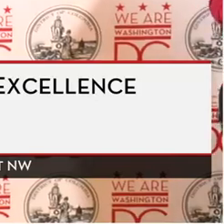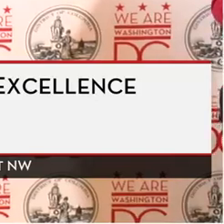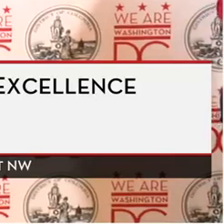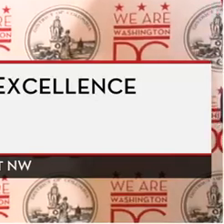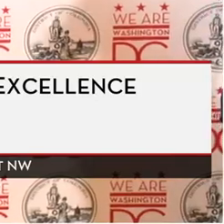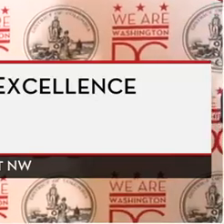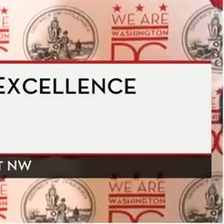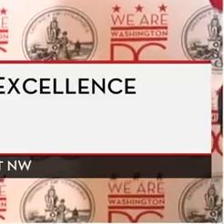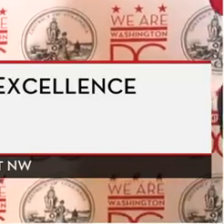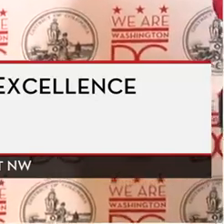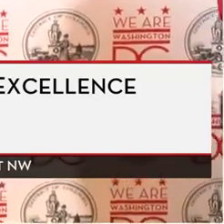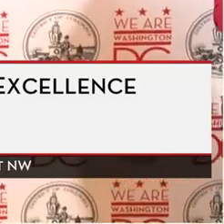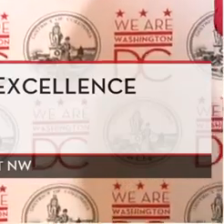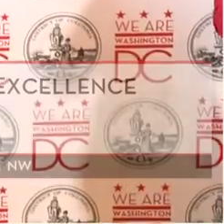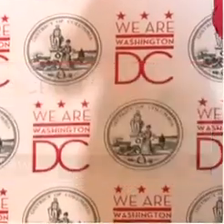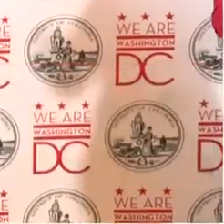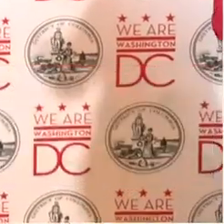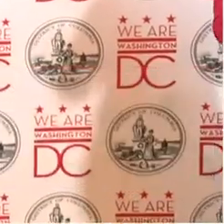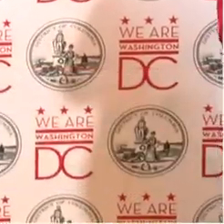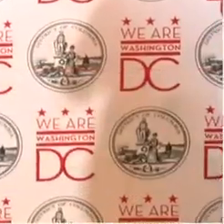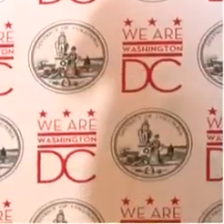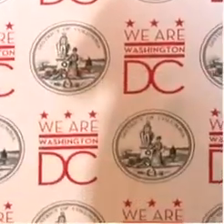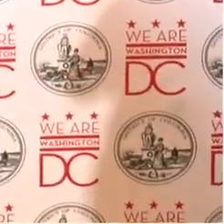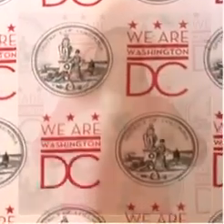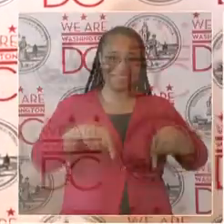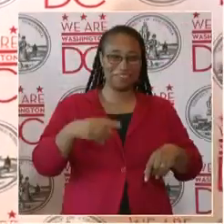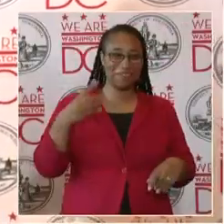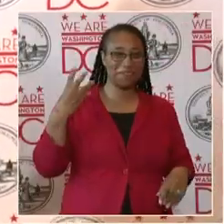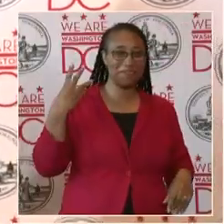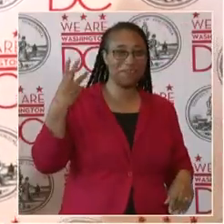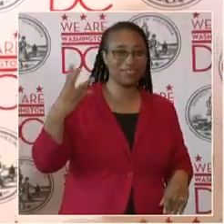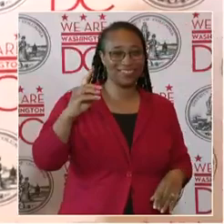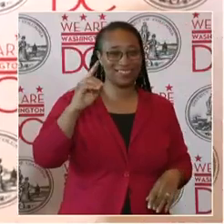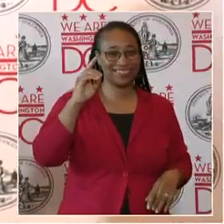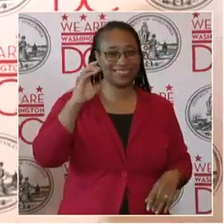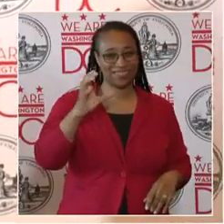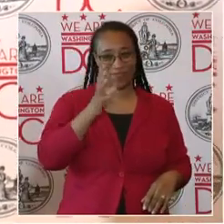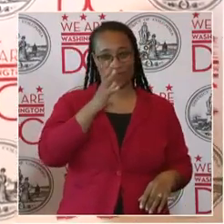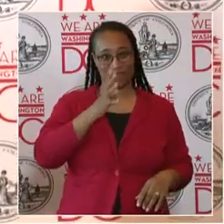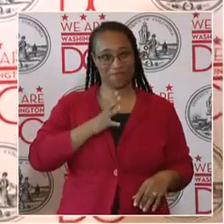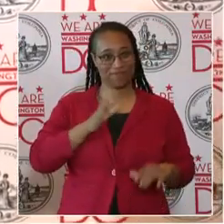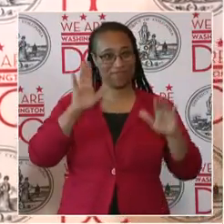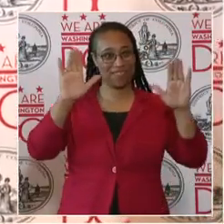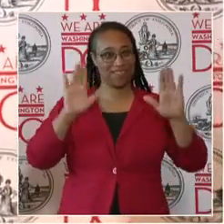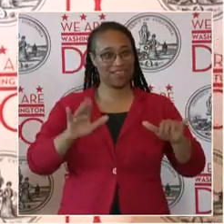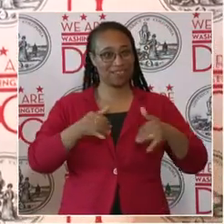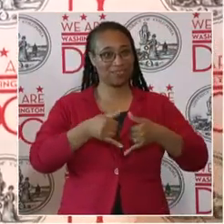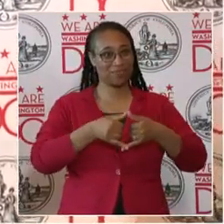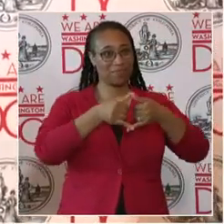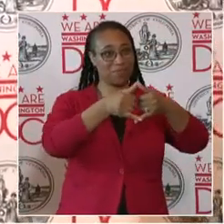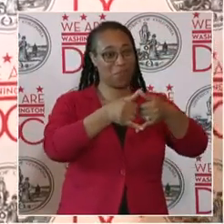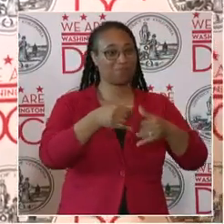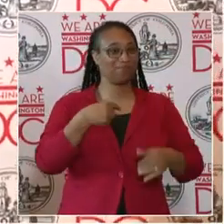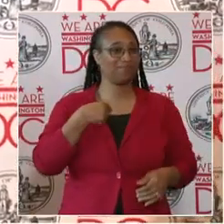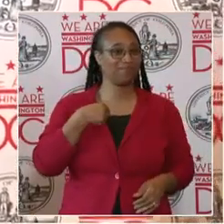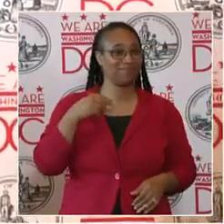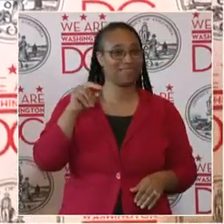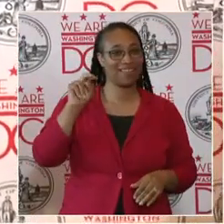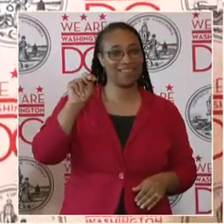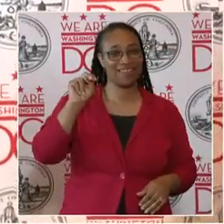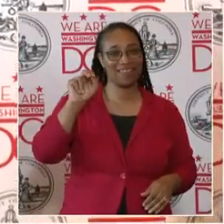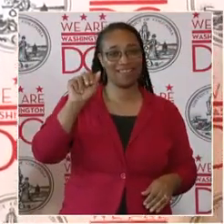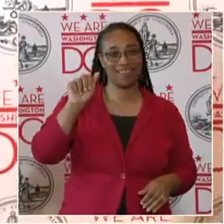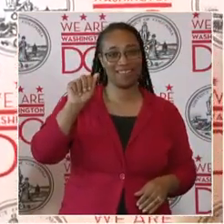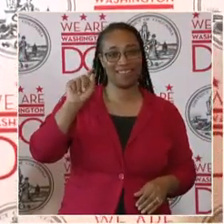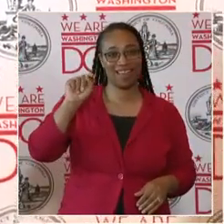welcome to our Washington Women of Excellence Awards. I am Natasha Dupuy here on behalf of the Mayor's Office